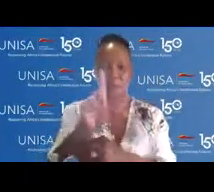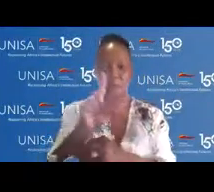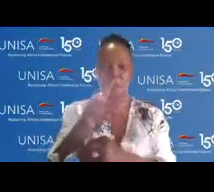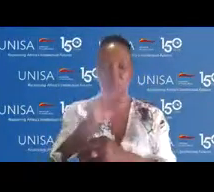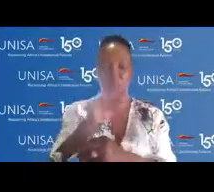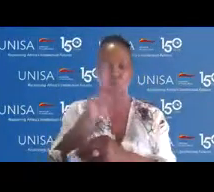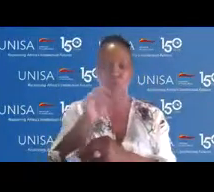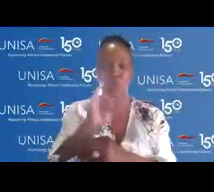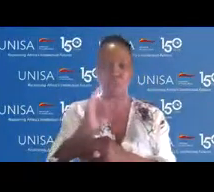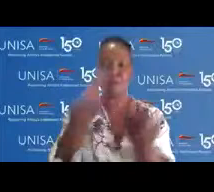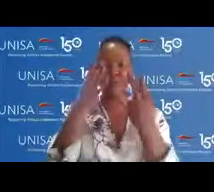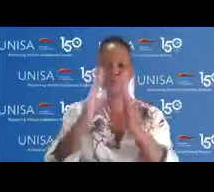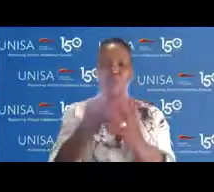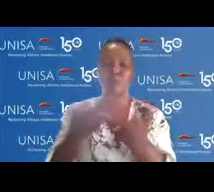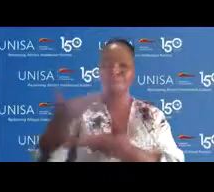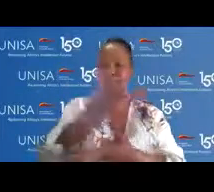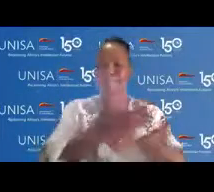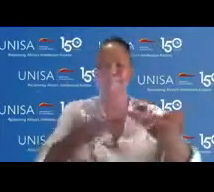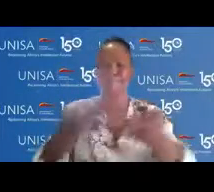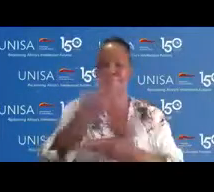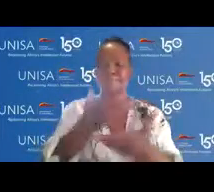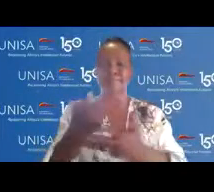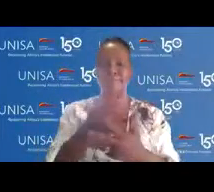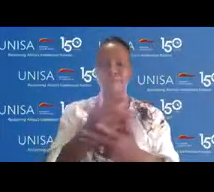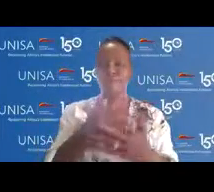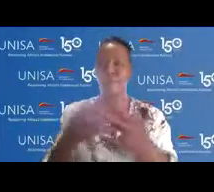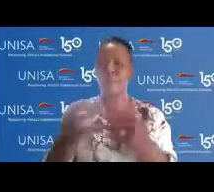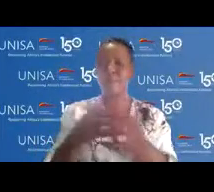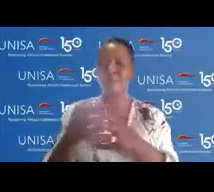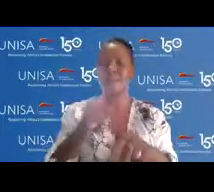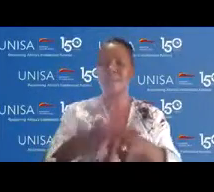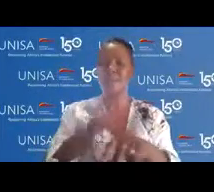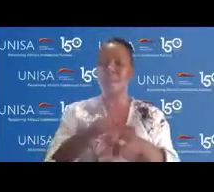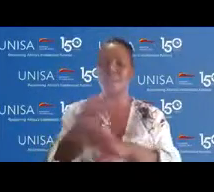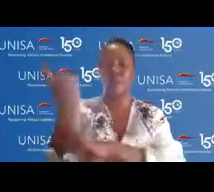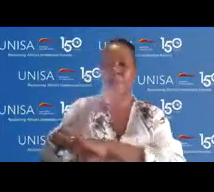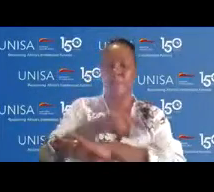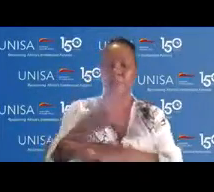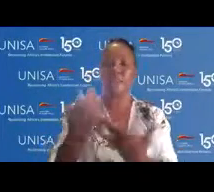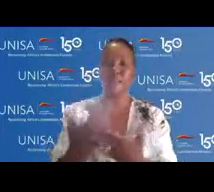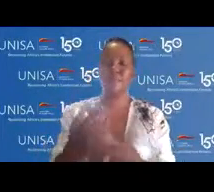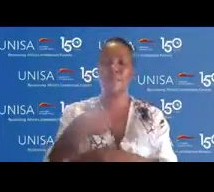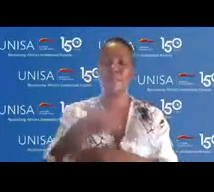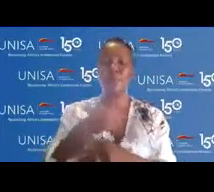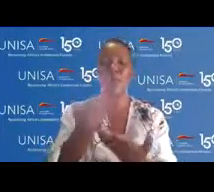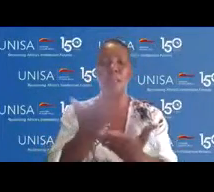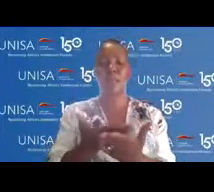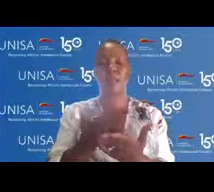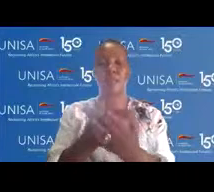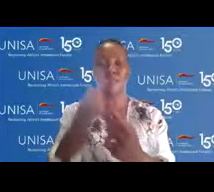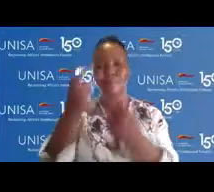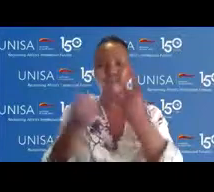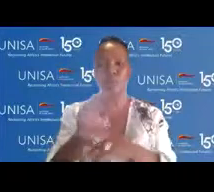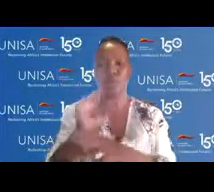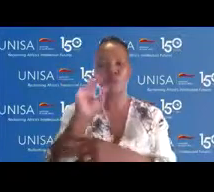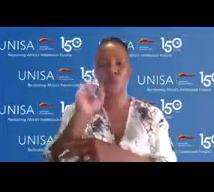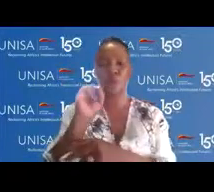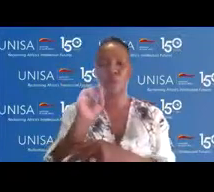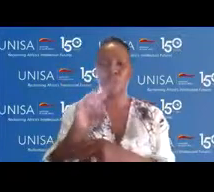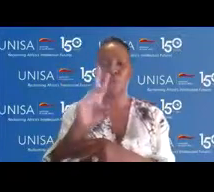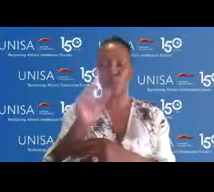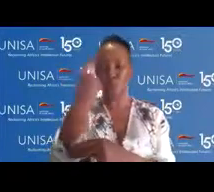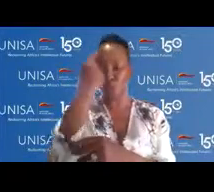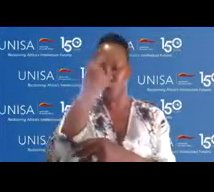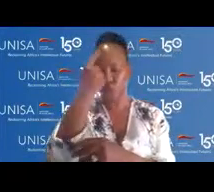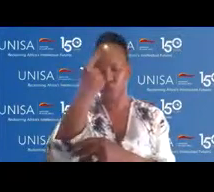with Lwazi at all sorts of times of the day. So we are able to see at 2 o'clock in the morning, students are feeling stressed about an